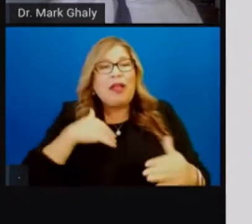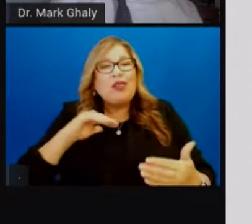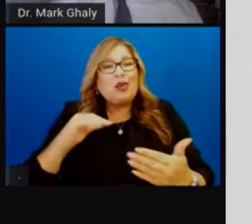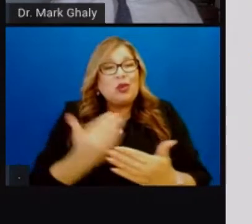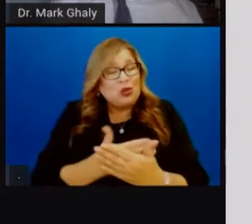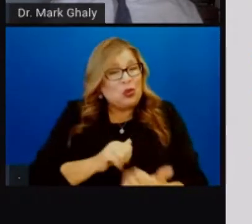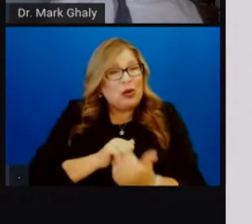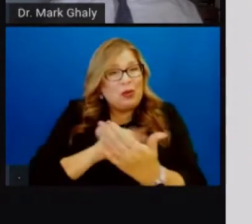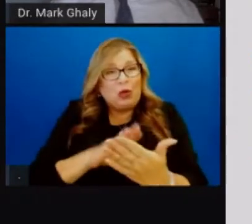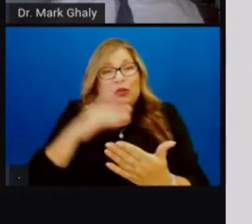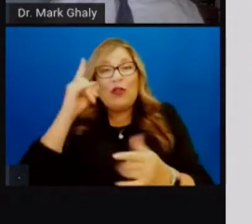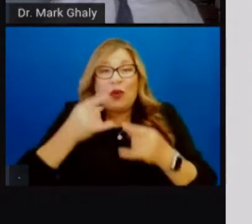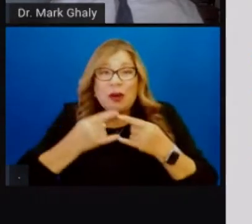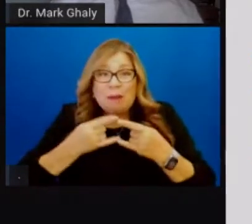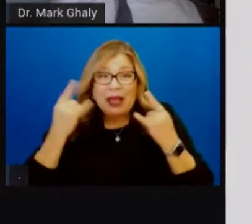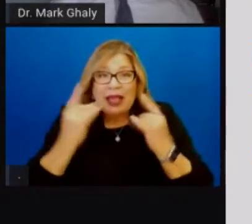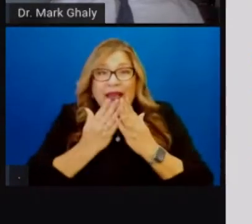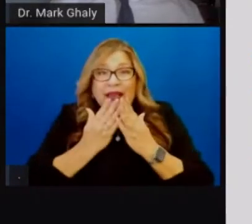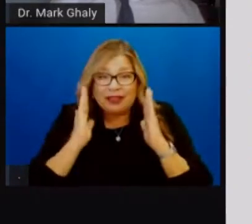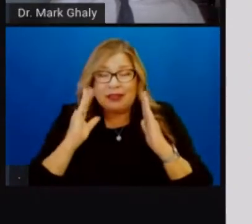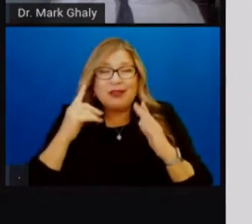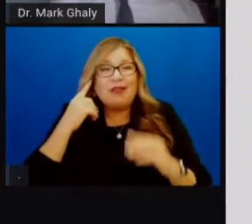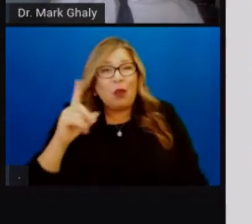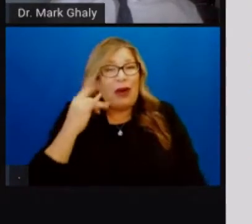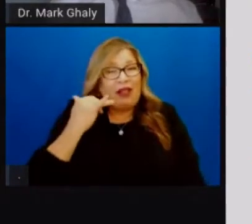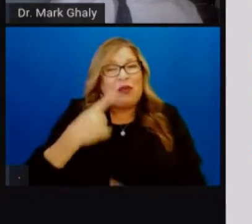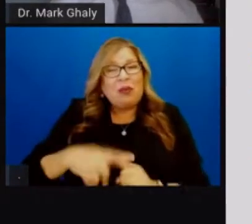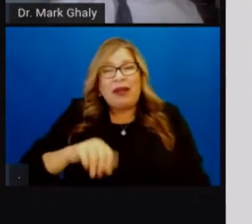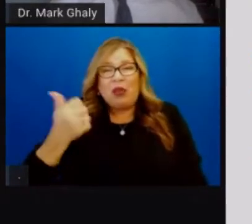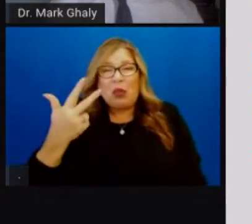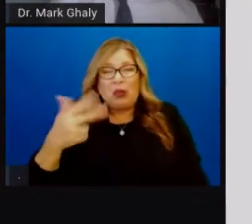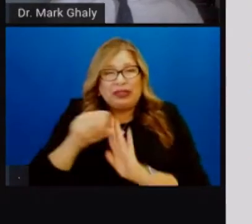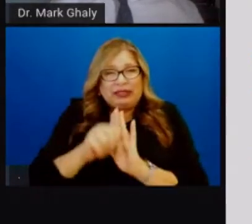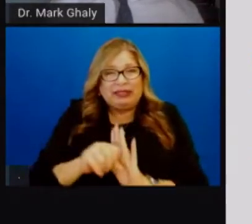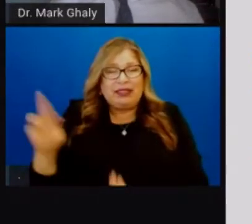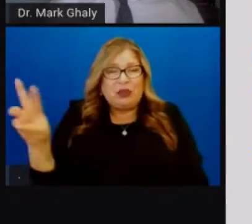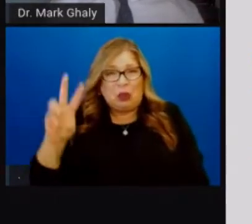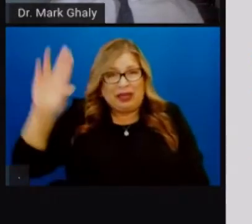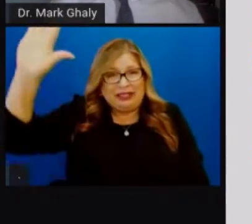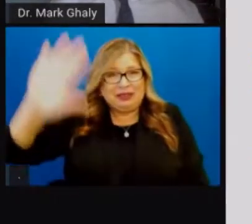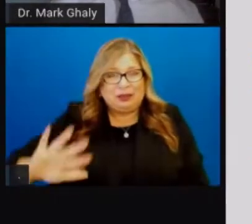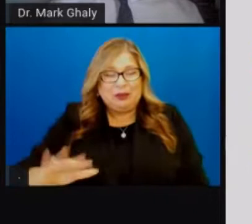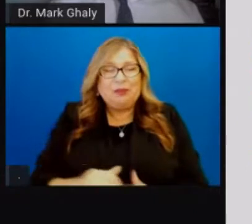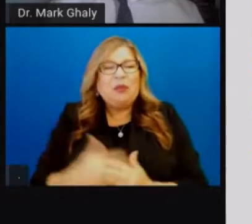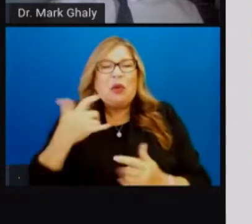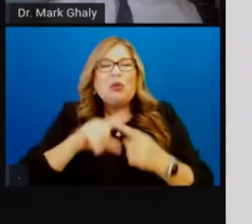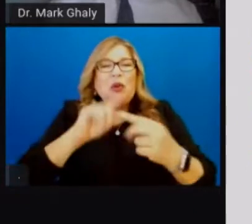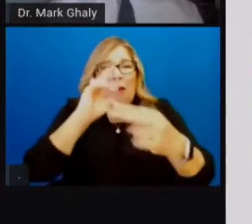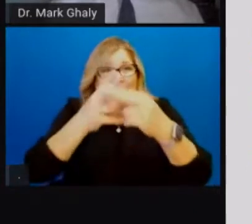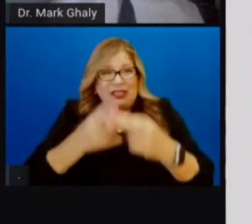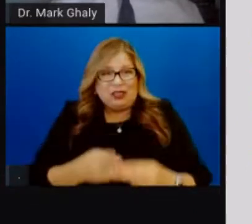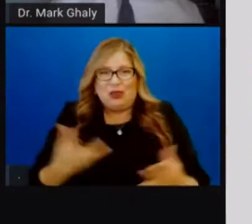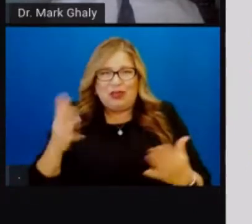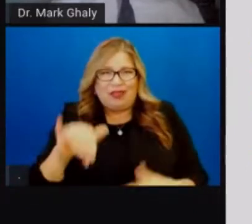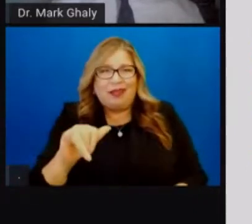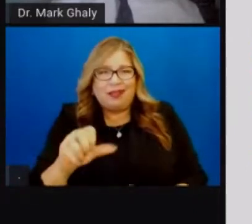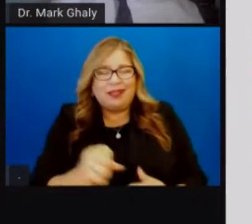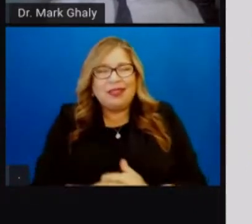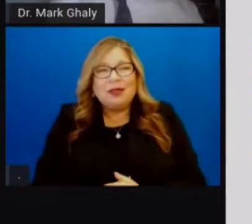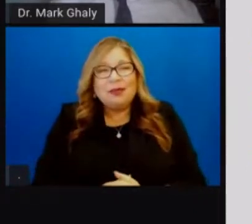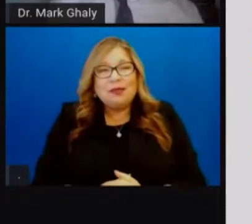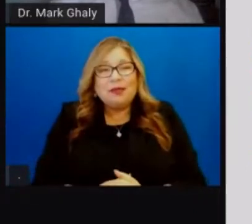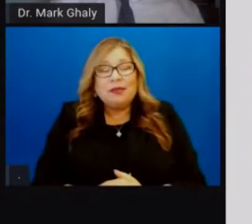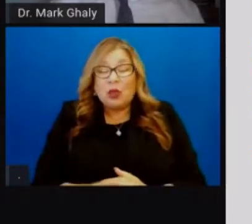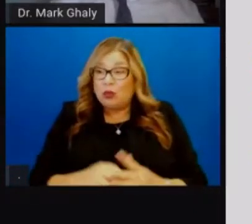masking for California and all three of the states. And I just wanted to highlight what those are. So effective at the end of